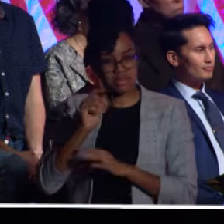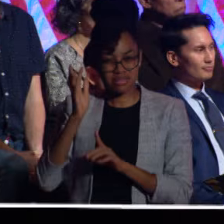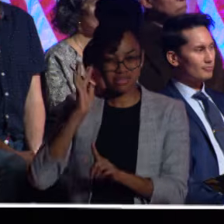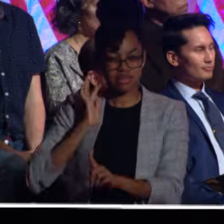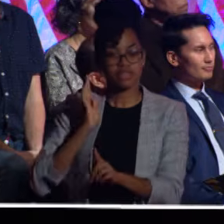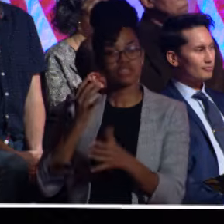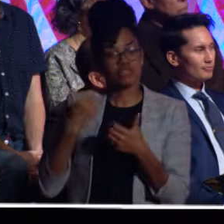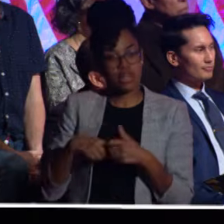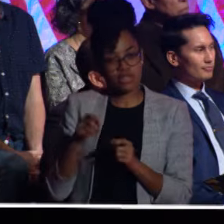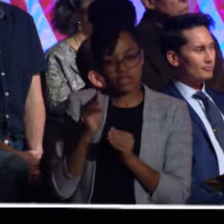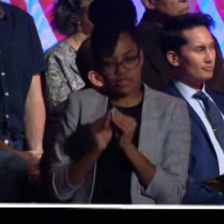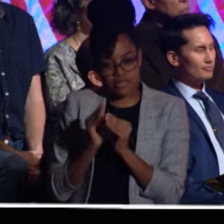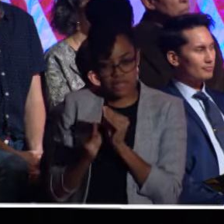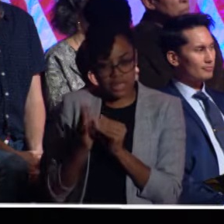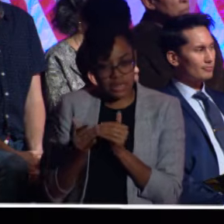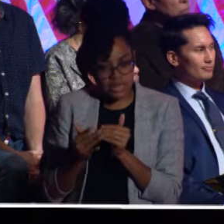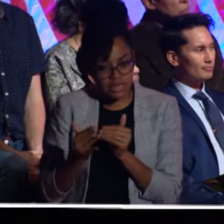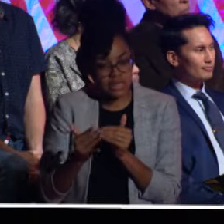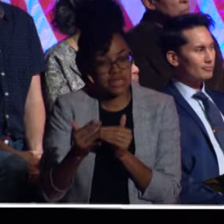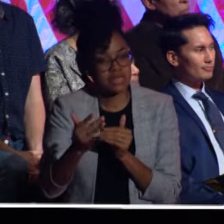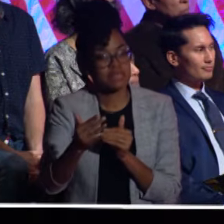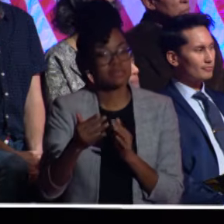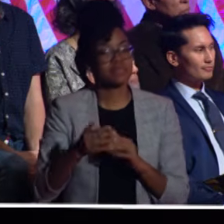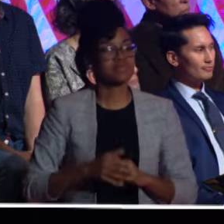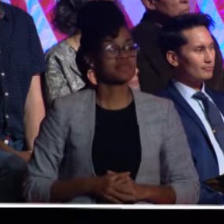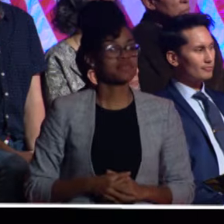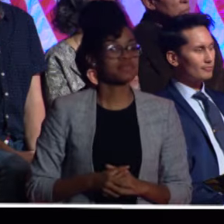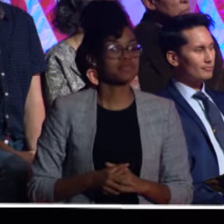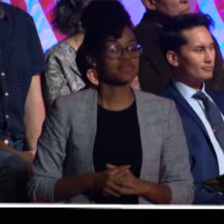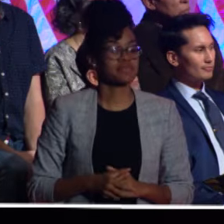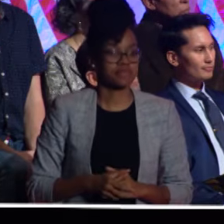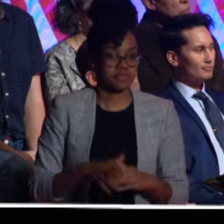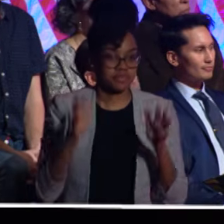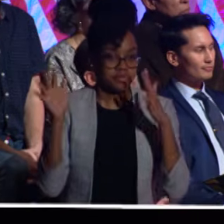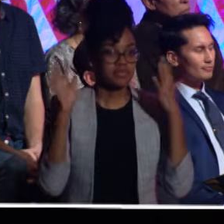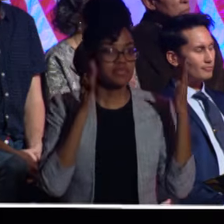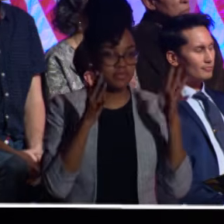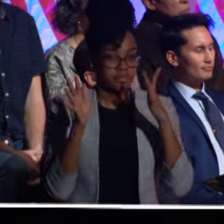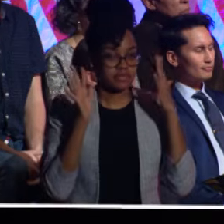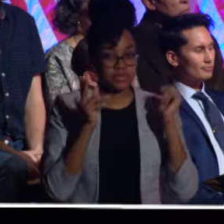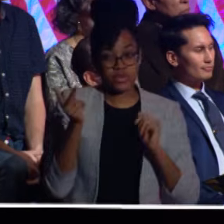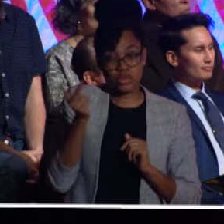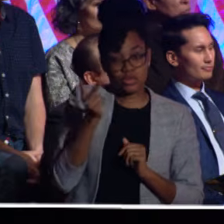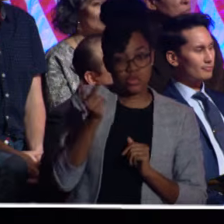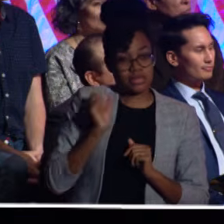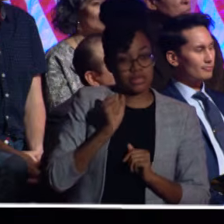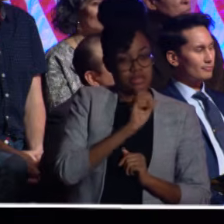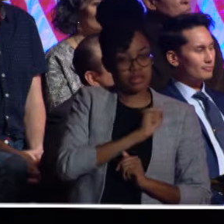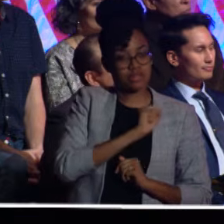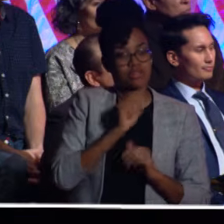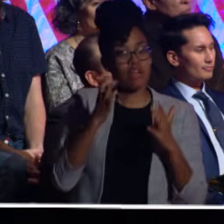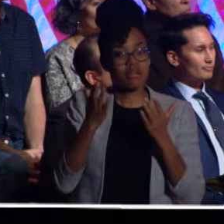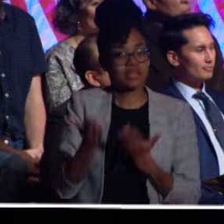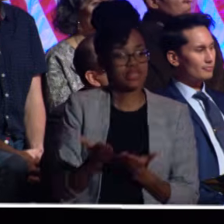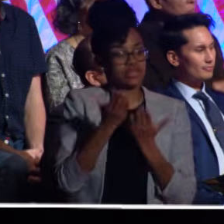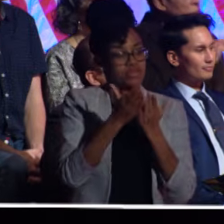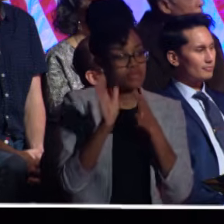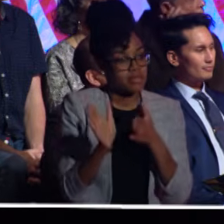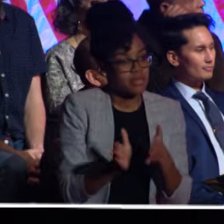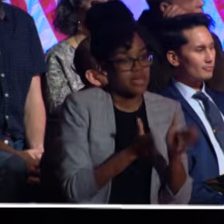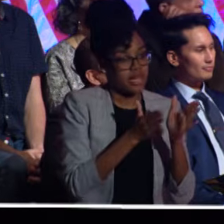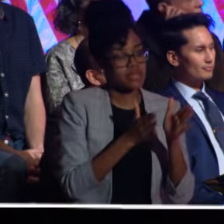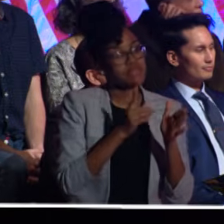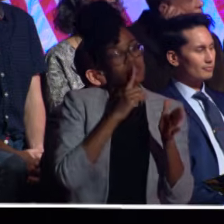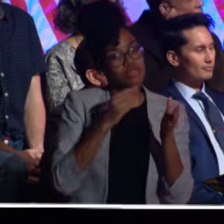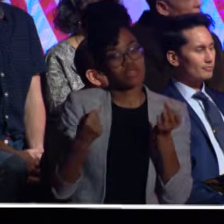and correct their long-term impacts. The type of plans they've introduced will complement the work we're doing locally to